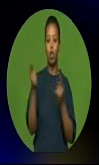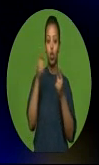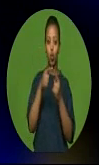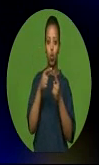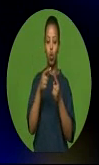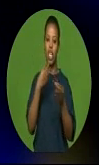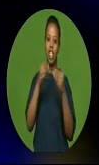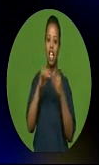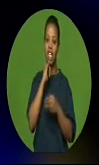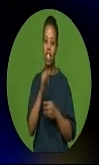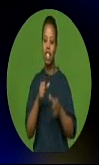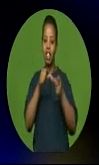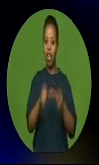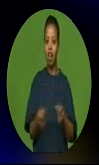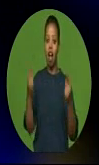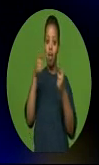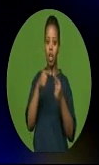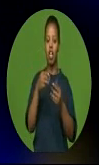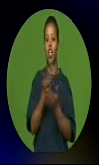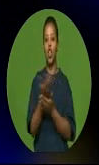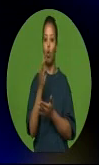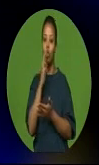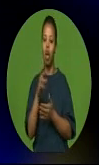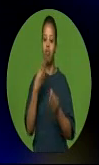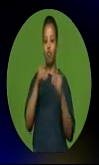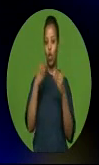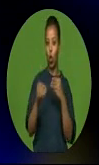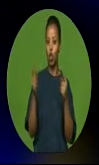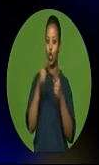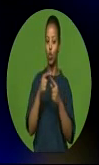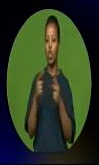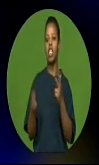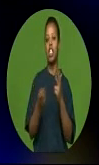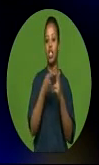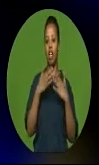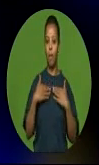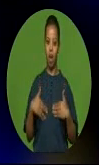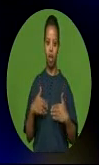seller is delayed until the goods are sold to a third party.